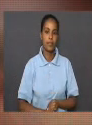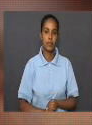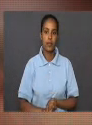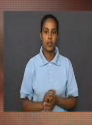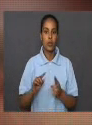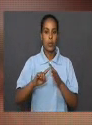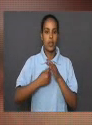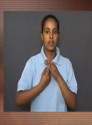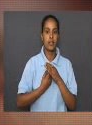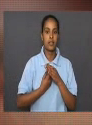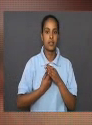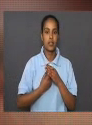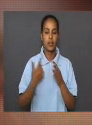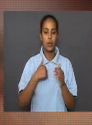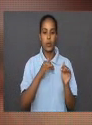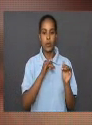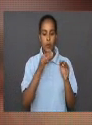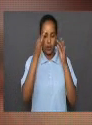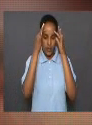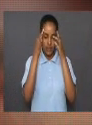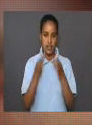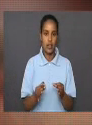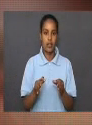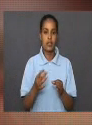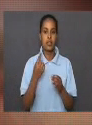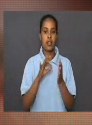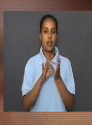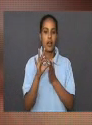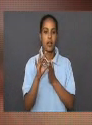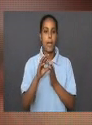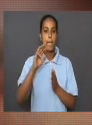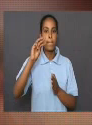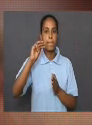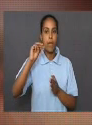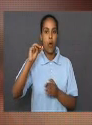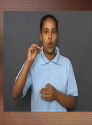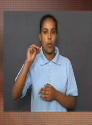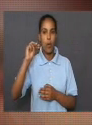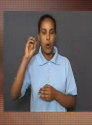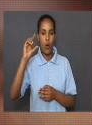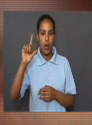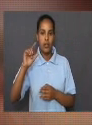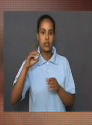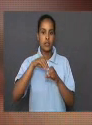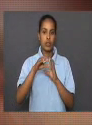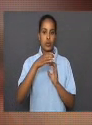To begin, we will determine the number of moles in the